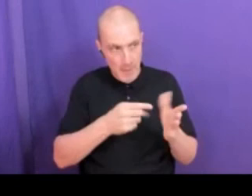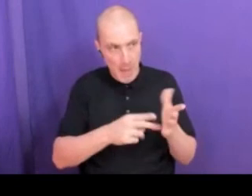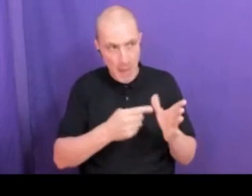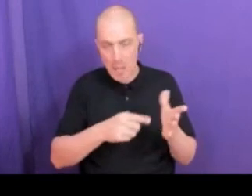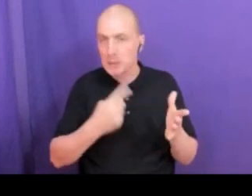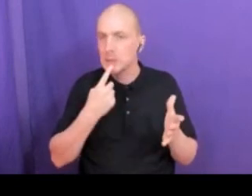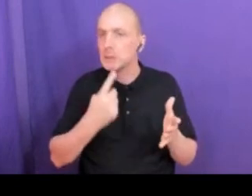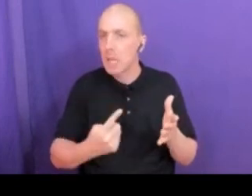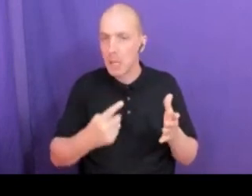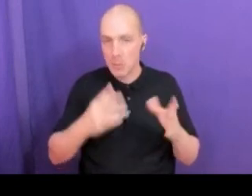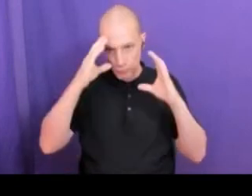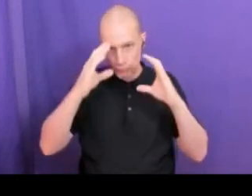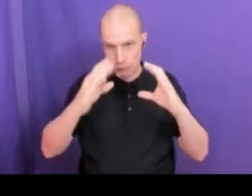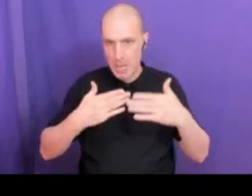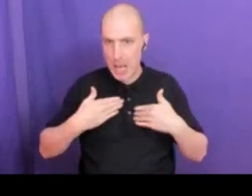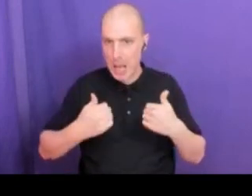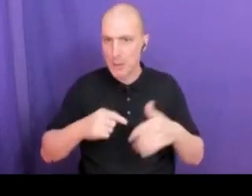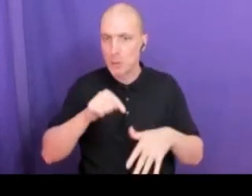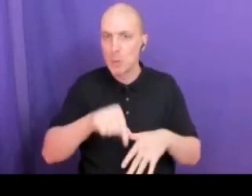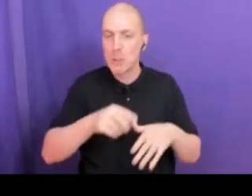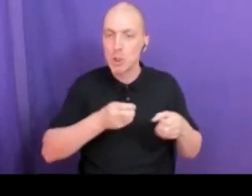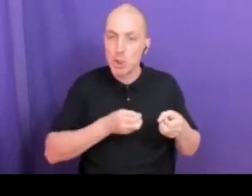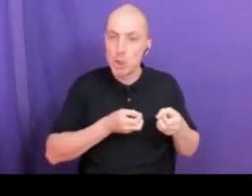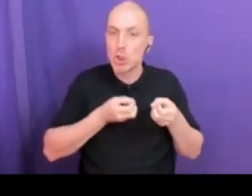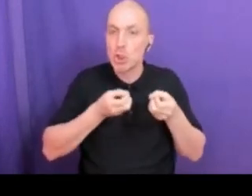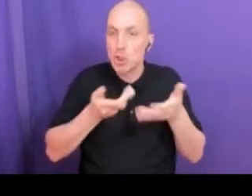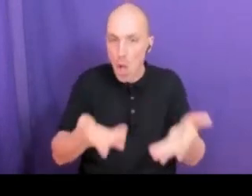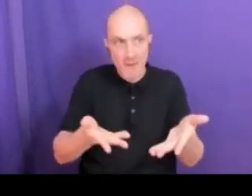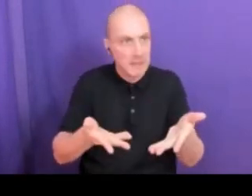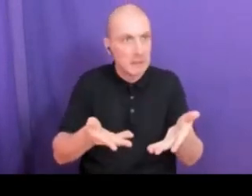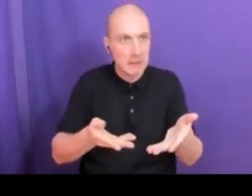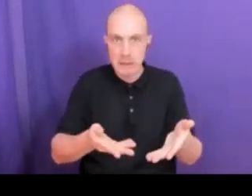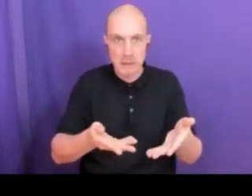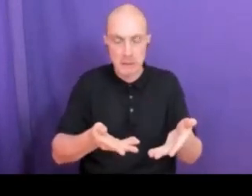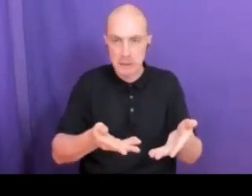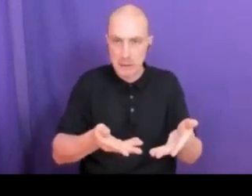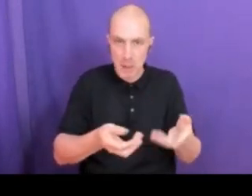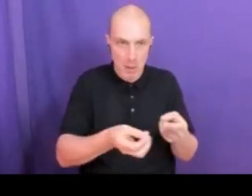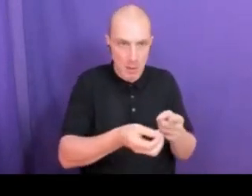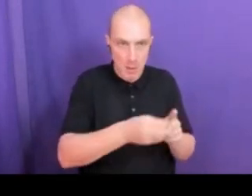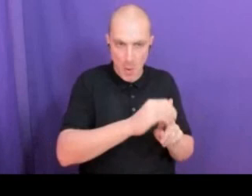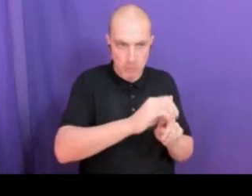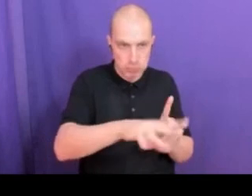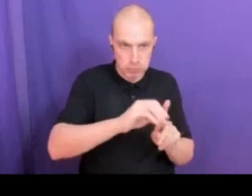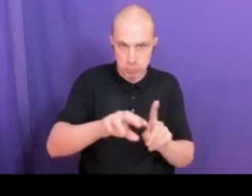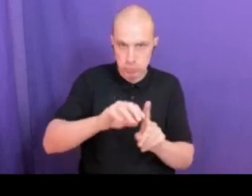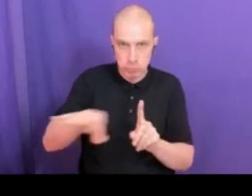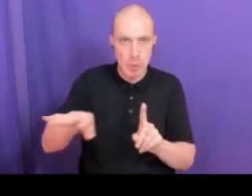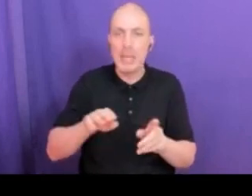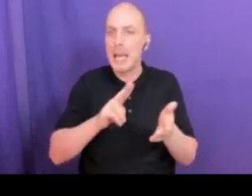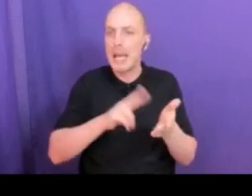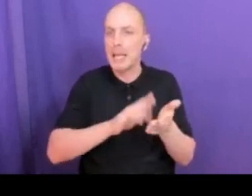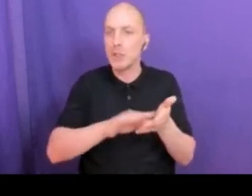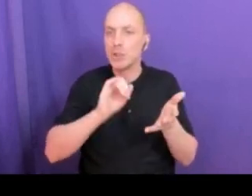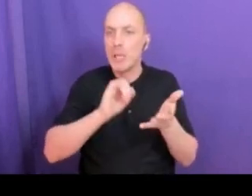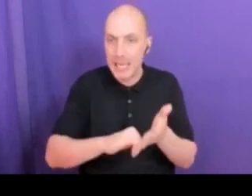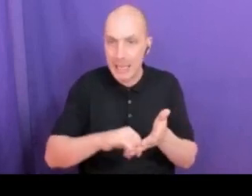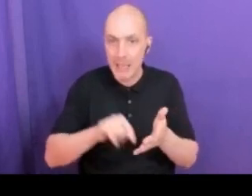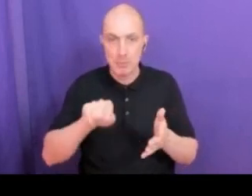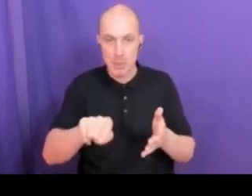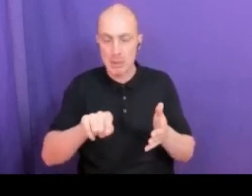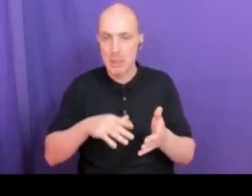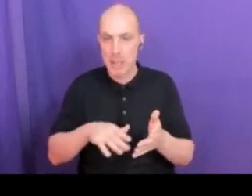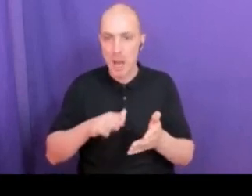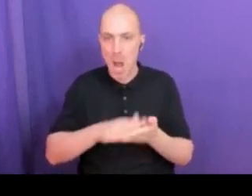services that kind of go into the NHS side of assessment and advice, and these brain health hubs kind of sit almost slightly before those NHS services.